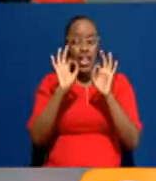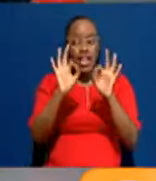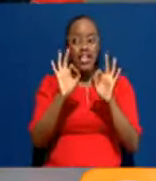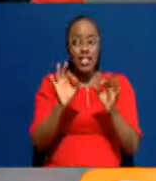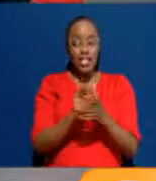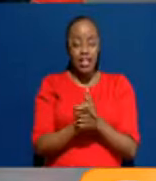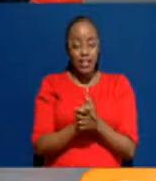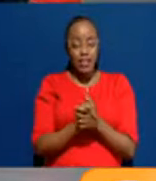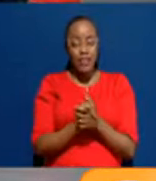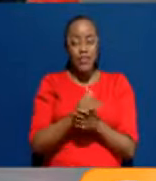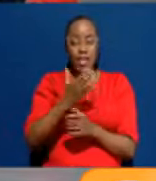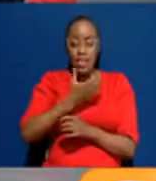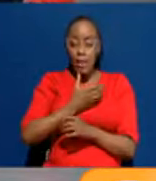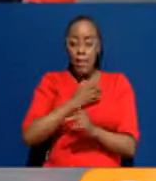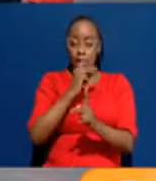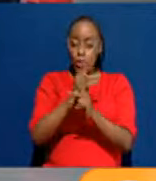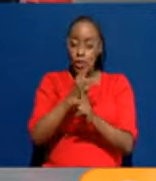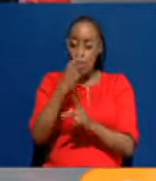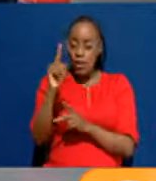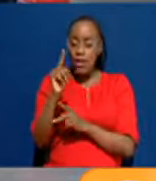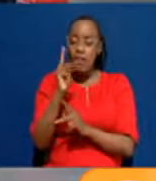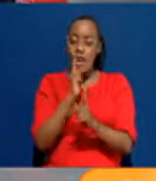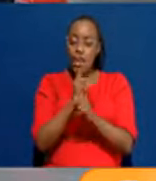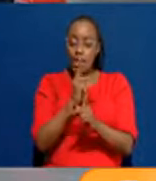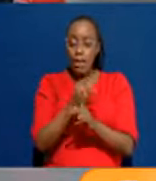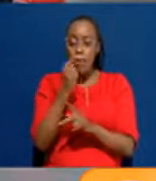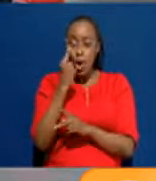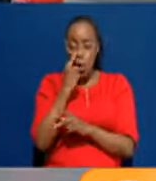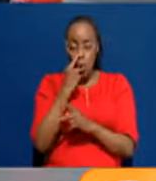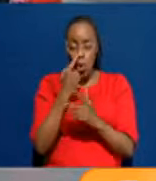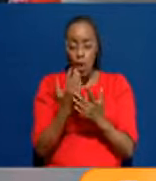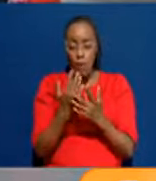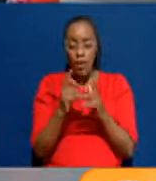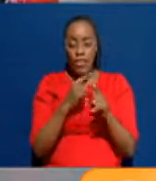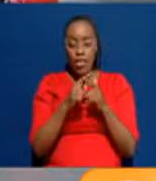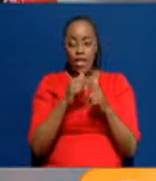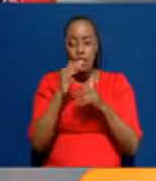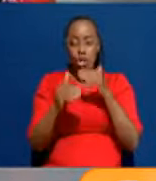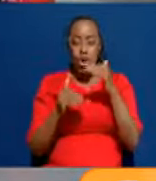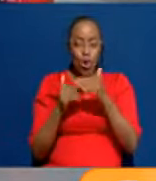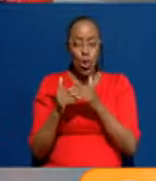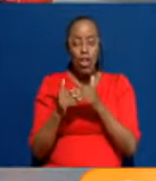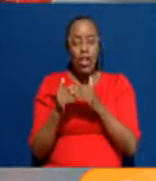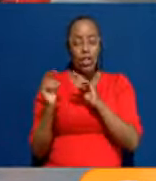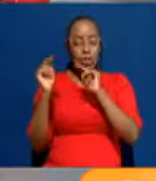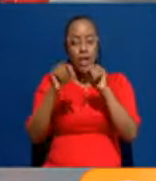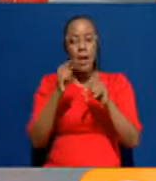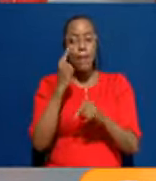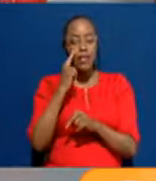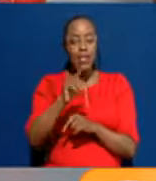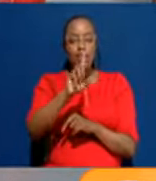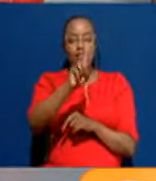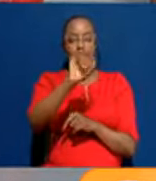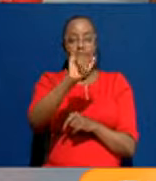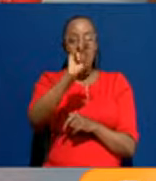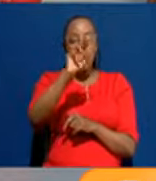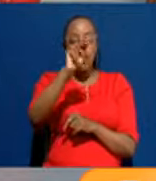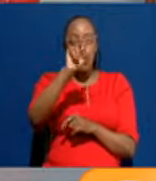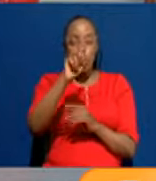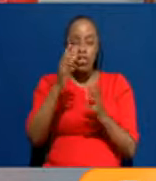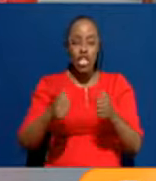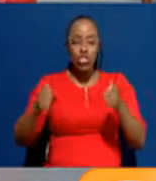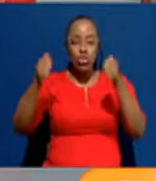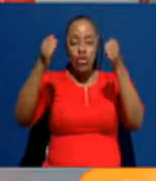And your medals, you keep them at home? Yes, I keep them at home. Nitaku invite to kuja uone the old Safadali. Damn Olympic trophies. Yes. The